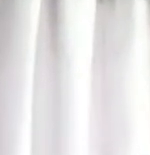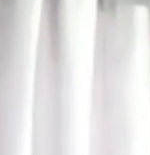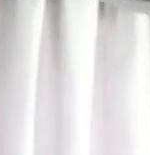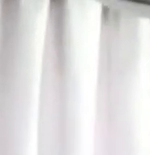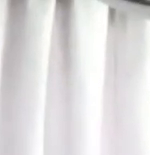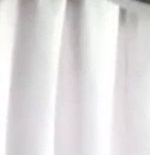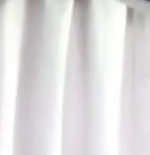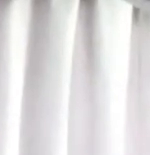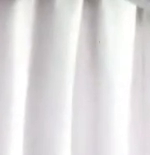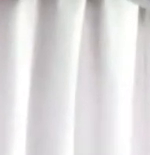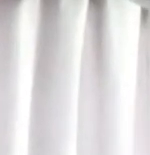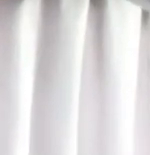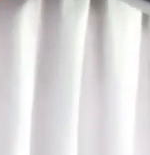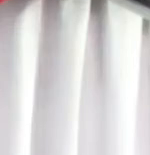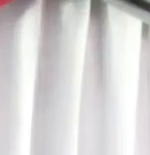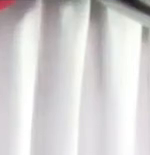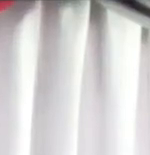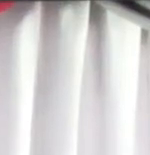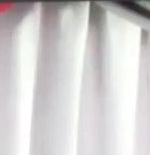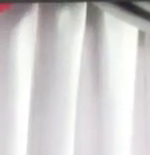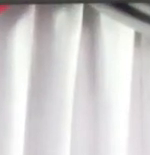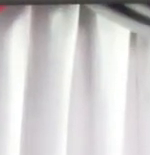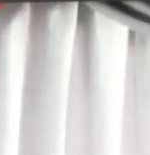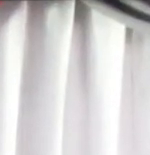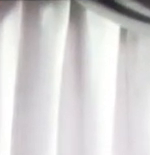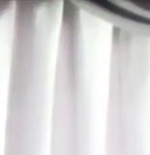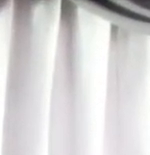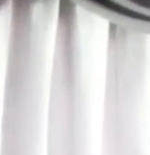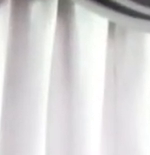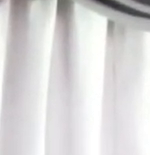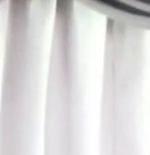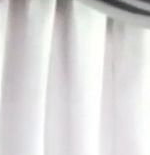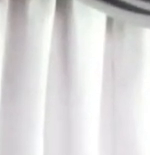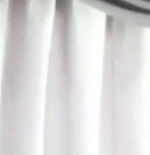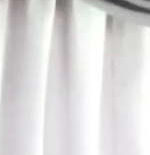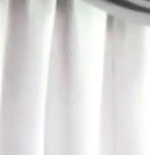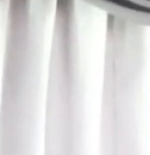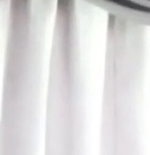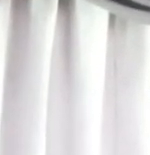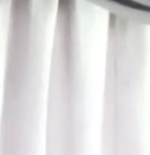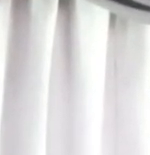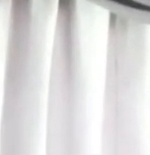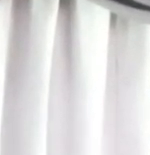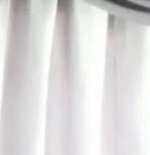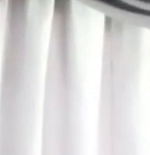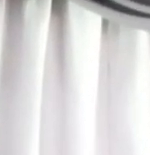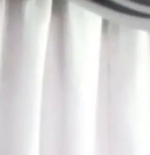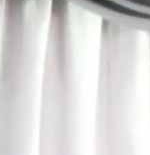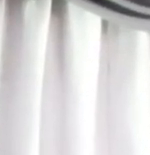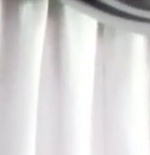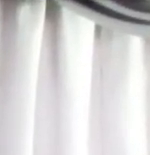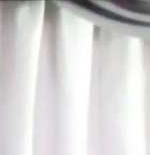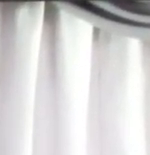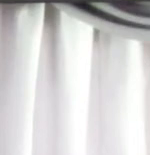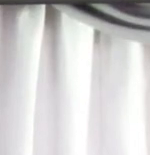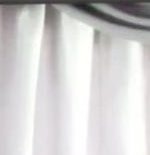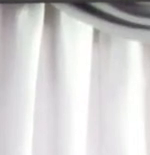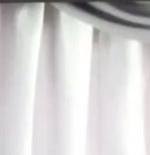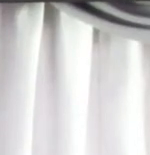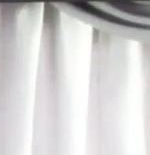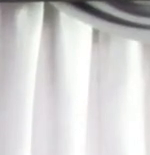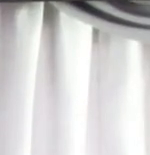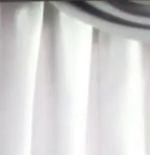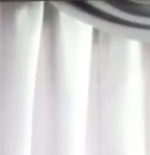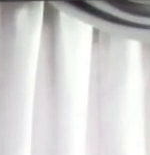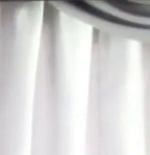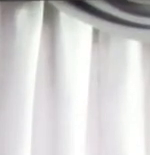may be seated for now. We'll ask you to stand in a few. We're going to take it down and we're going to sing this one. Let the King of My